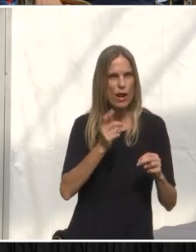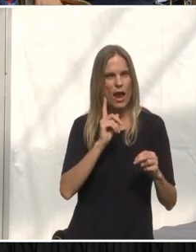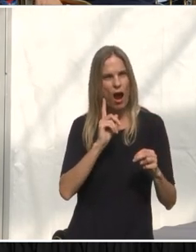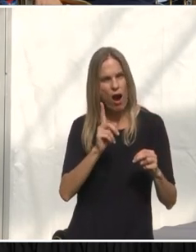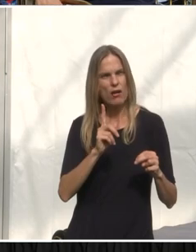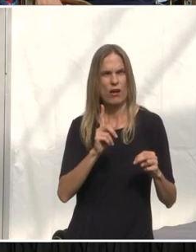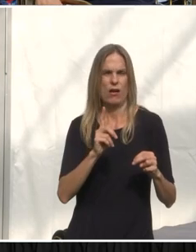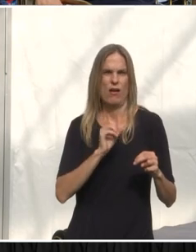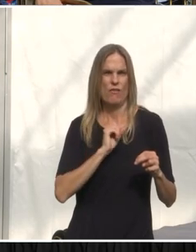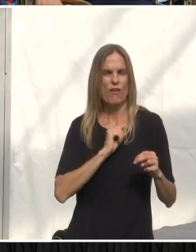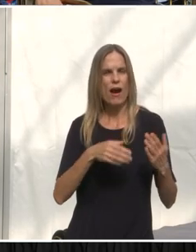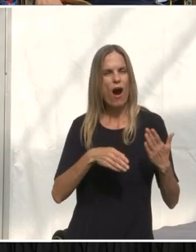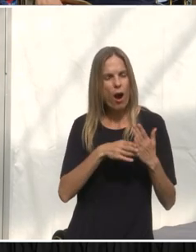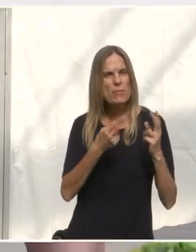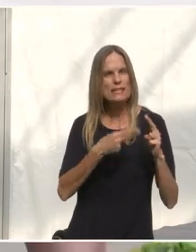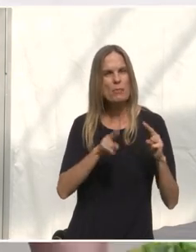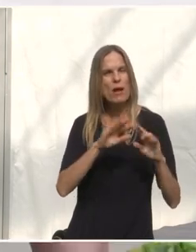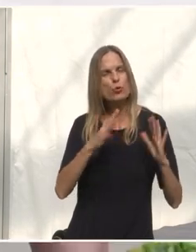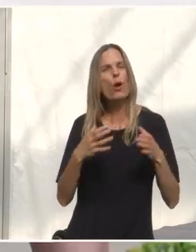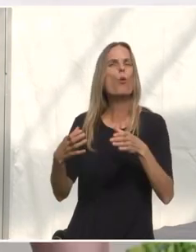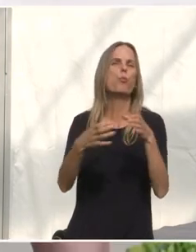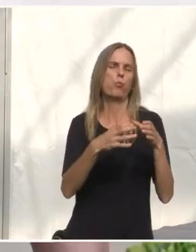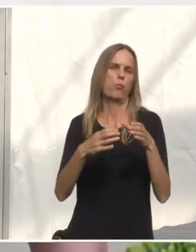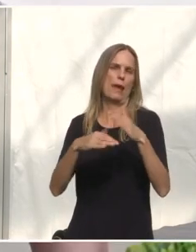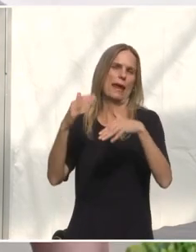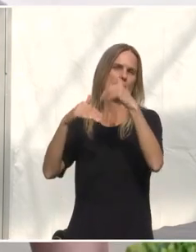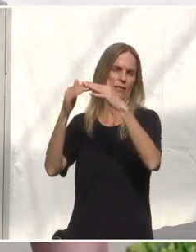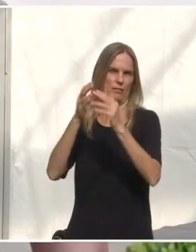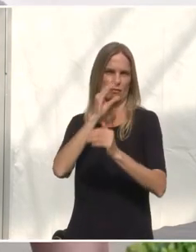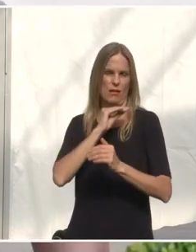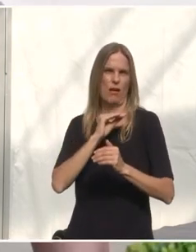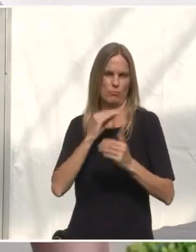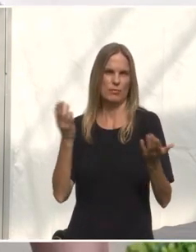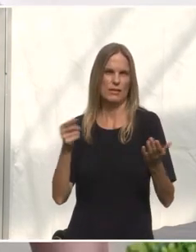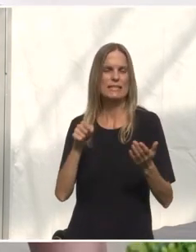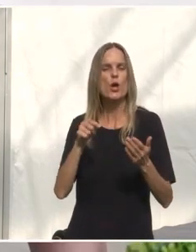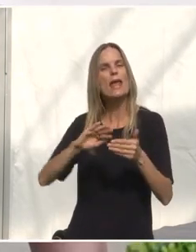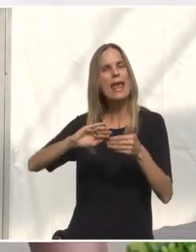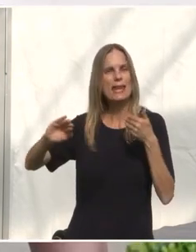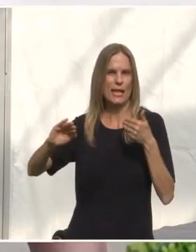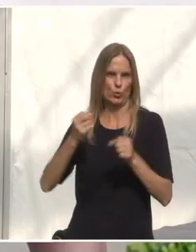building a community, and this is a really important part of prevention. So